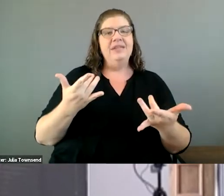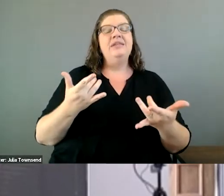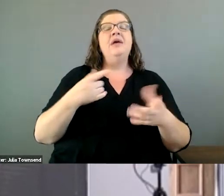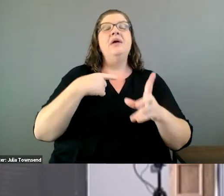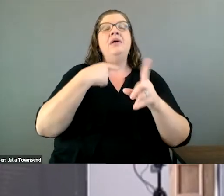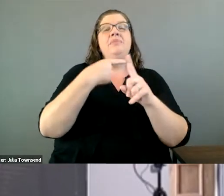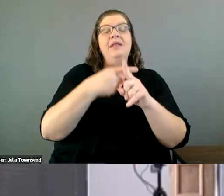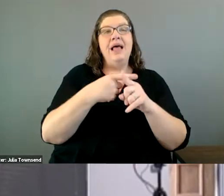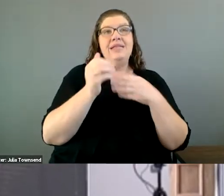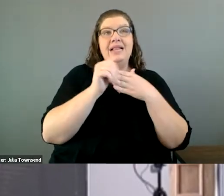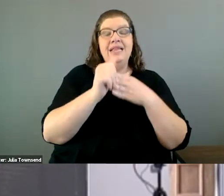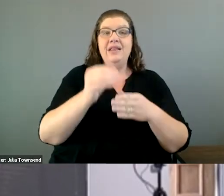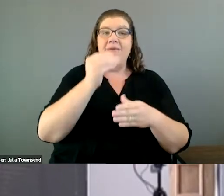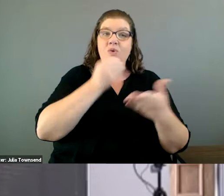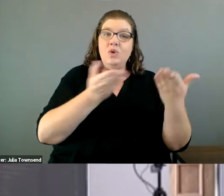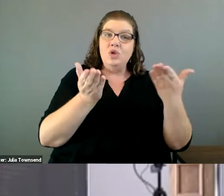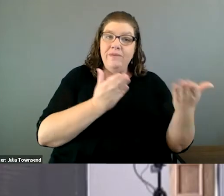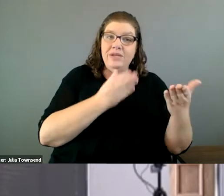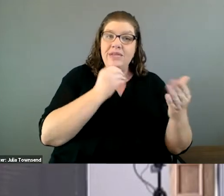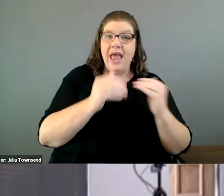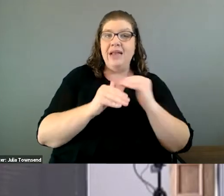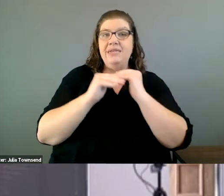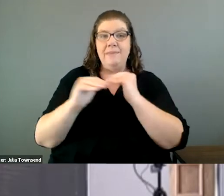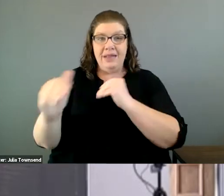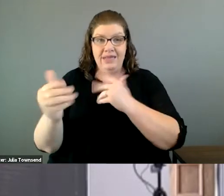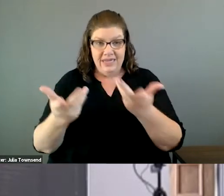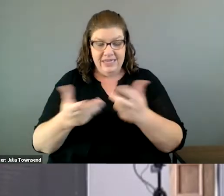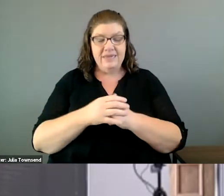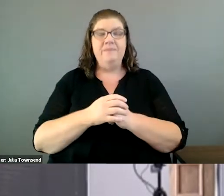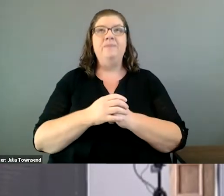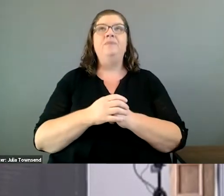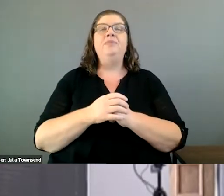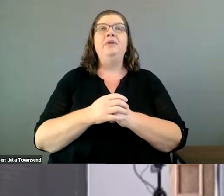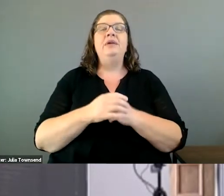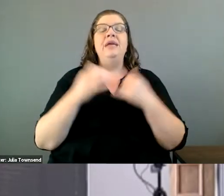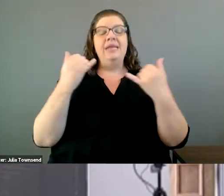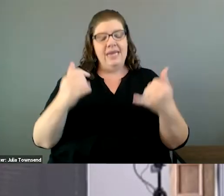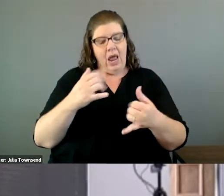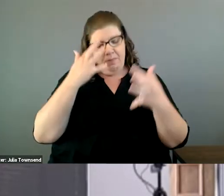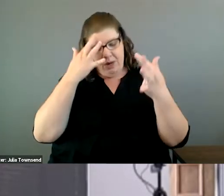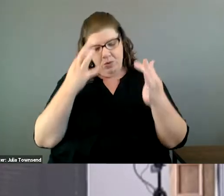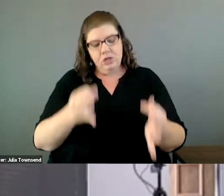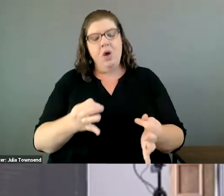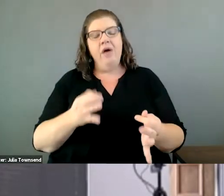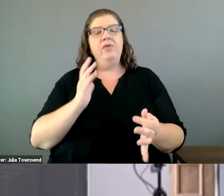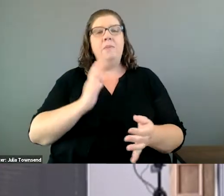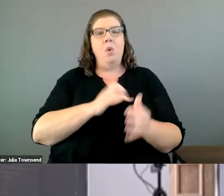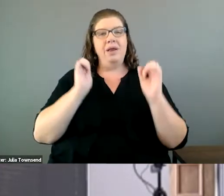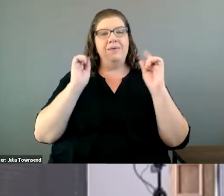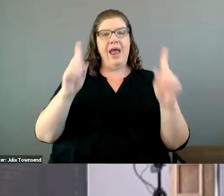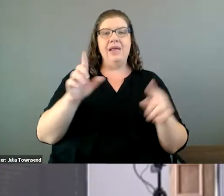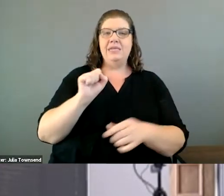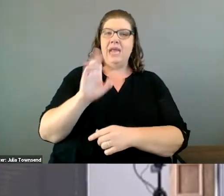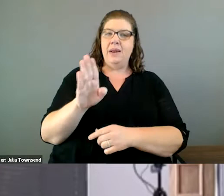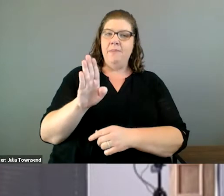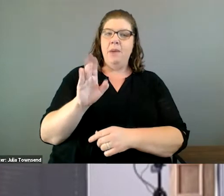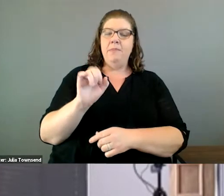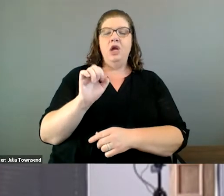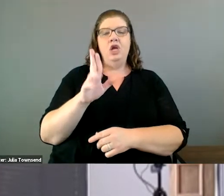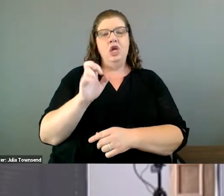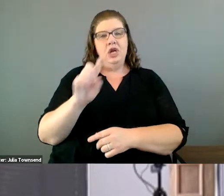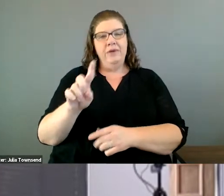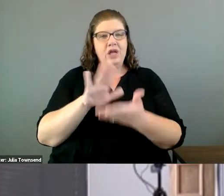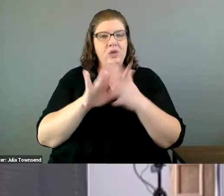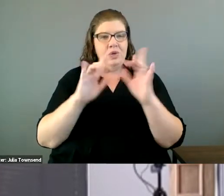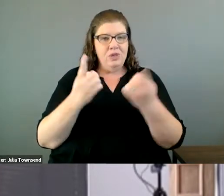food services and facilities teams. Now therefore be it resolved that the Board of Education of Santa Barbara Unified School District and the